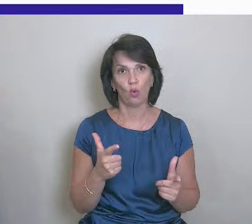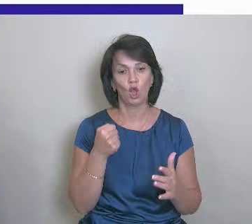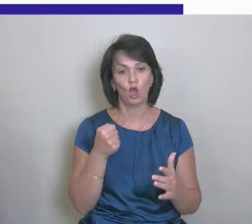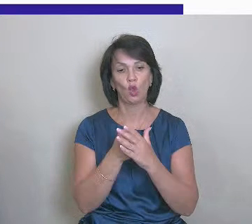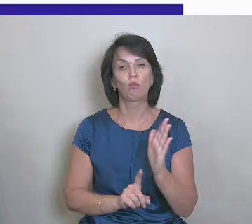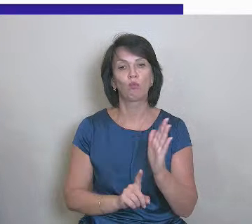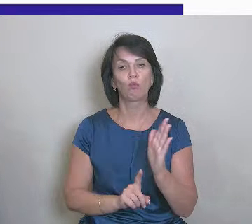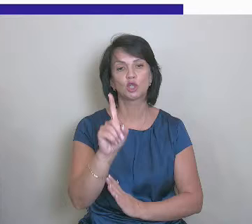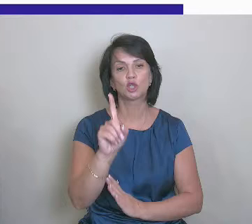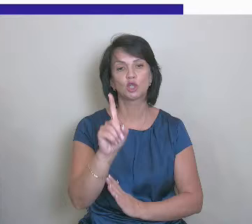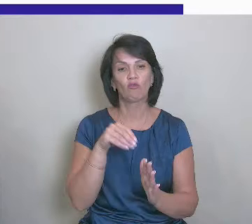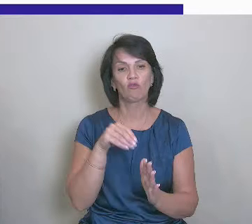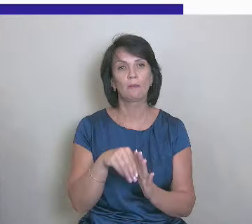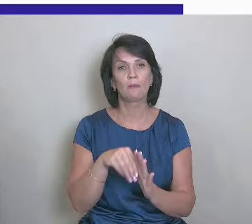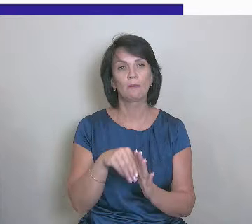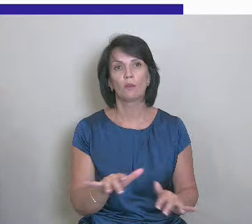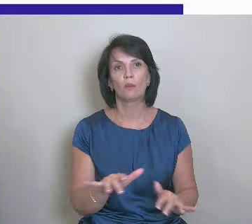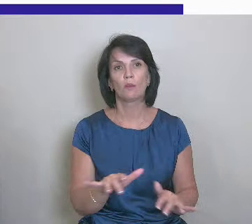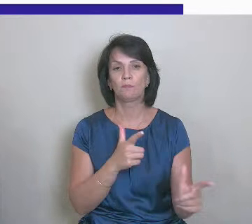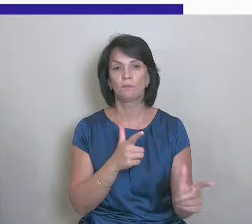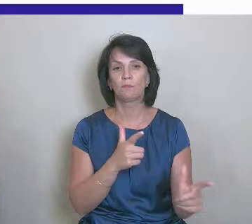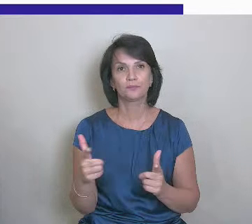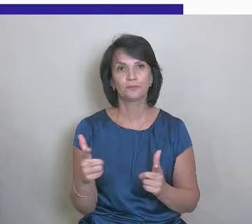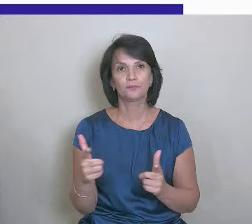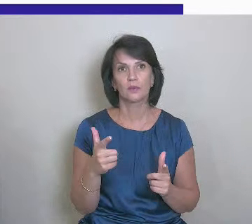preparation of the